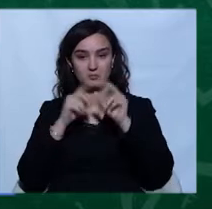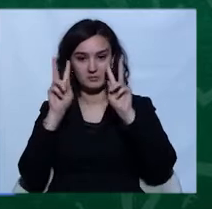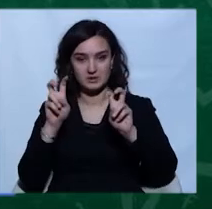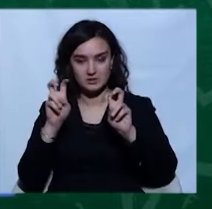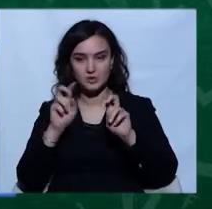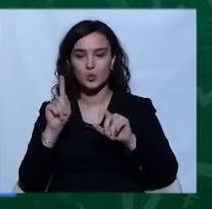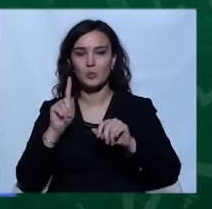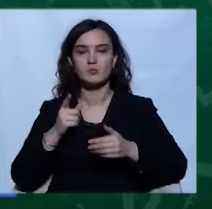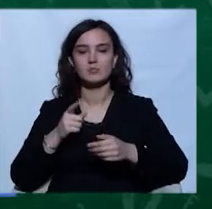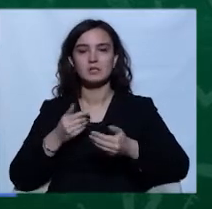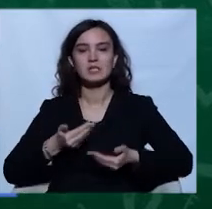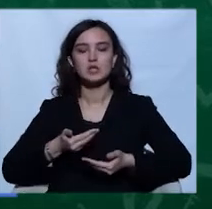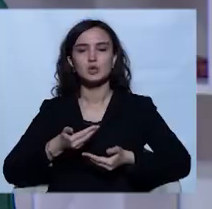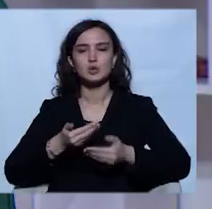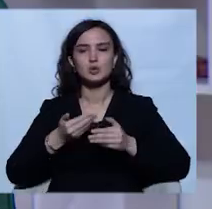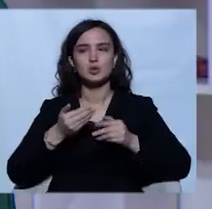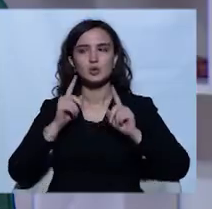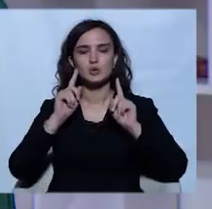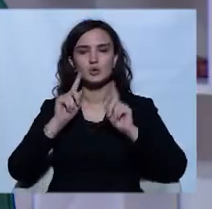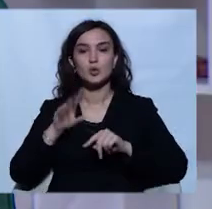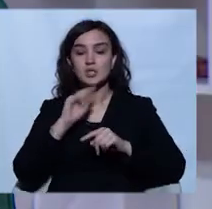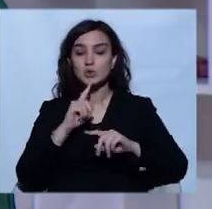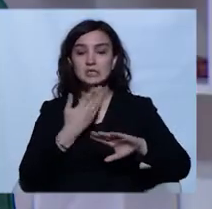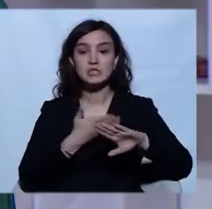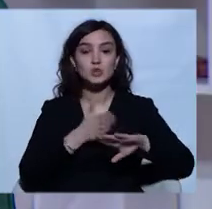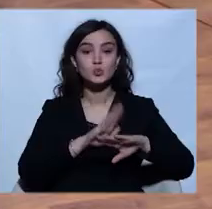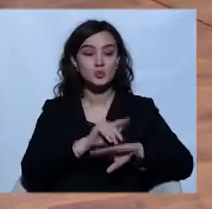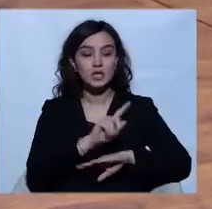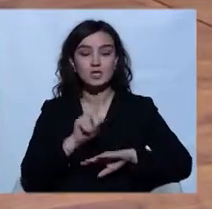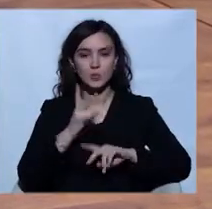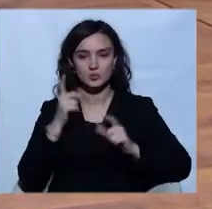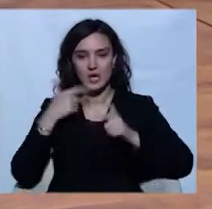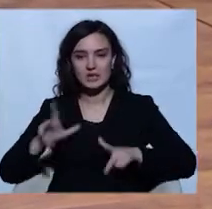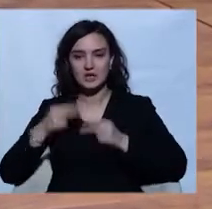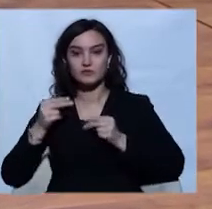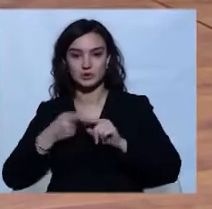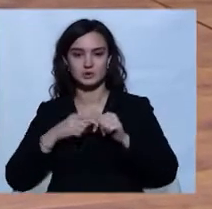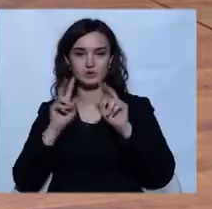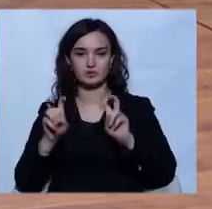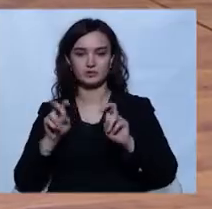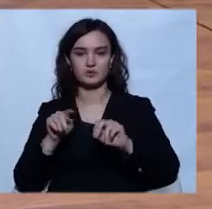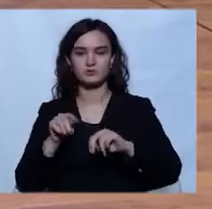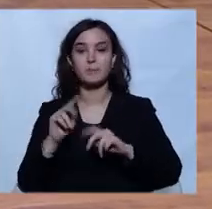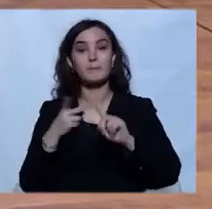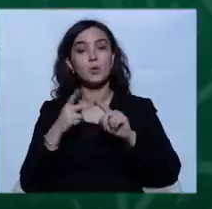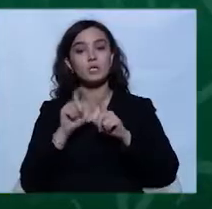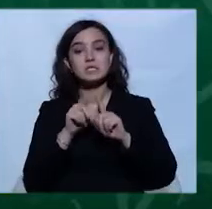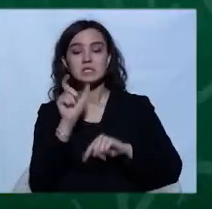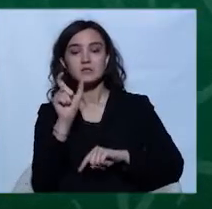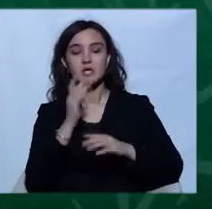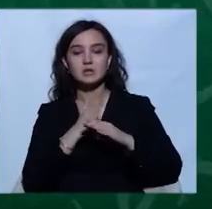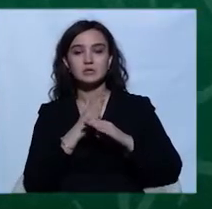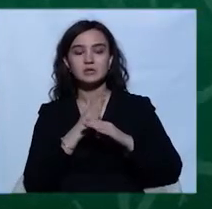to live even after facing difficult situations. Our second word is